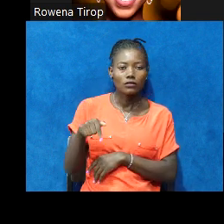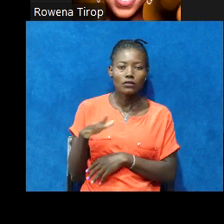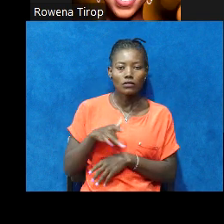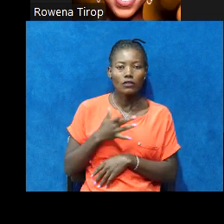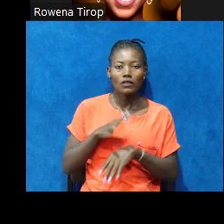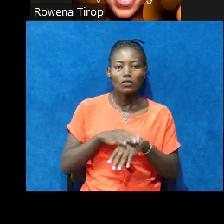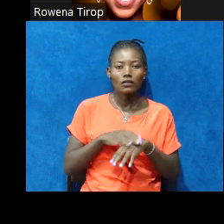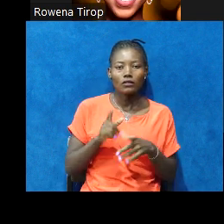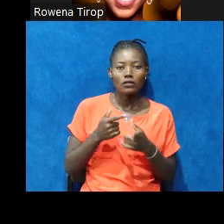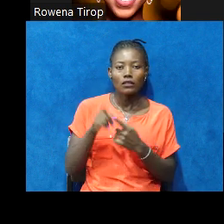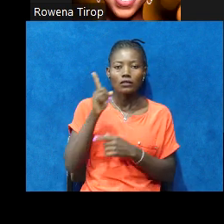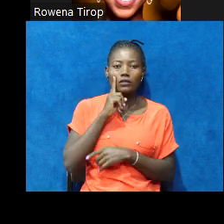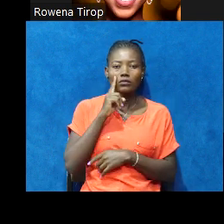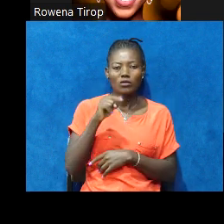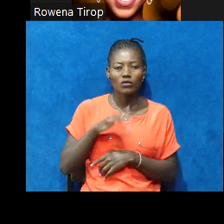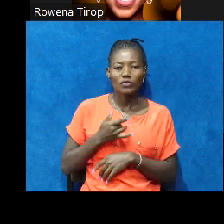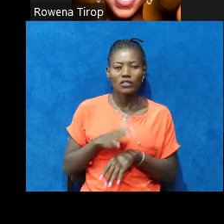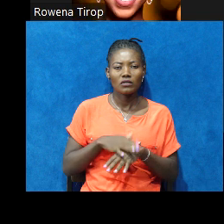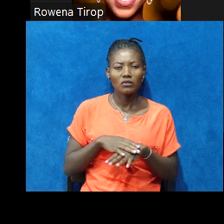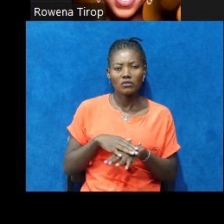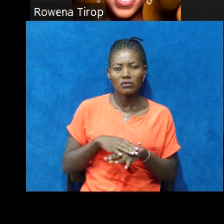feeling good. Kesho, you're not feeling so good.